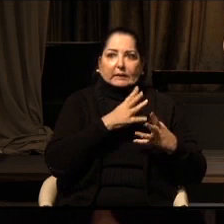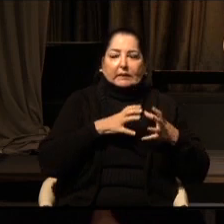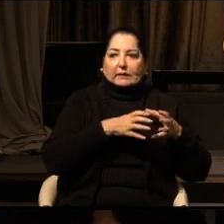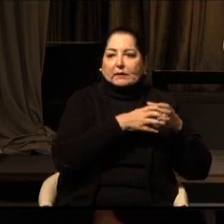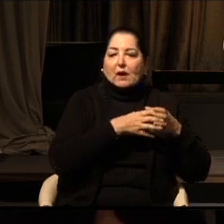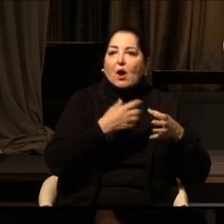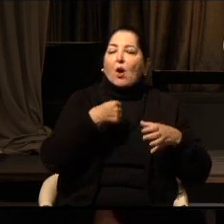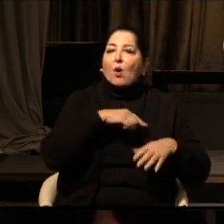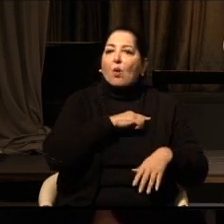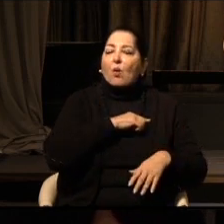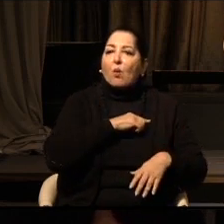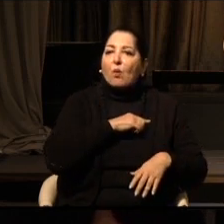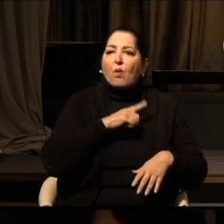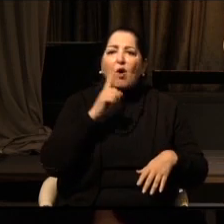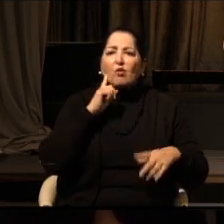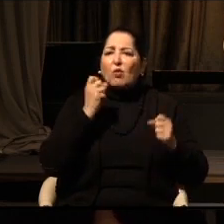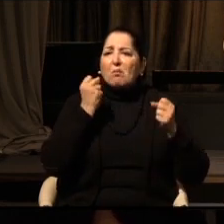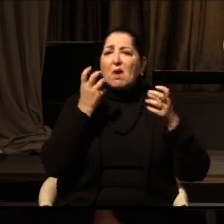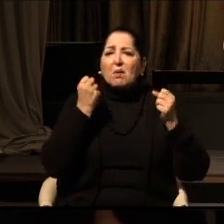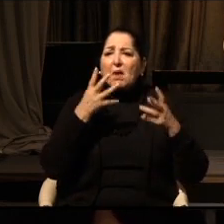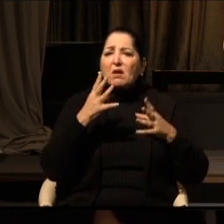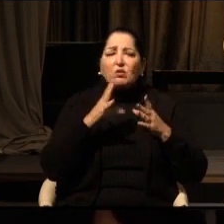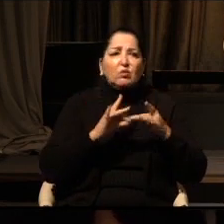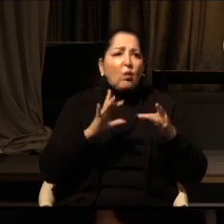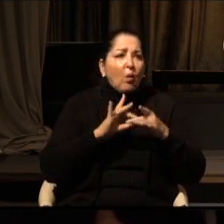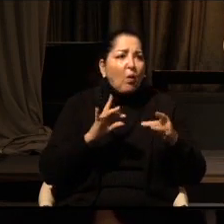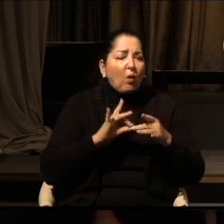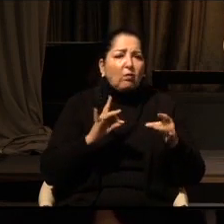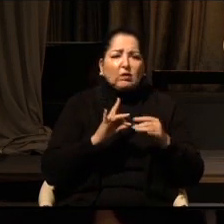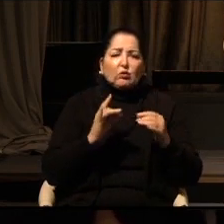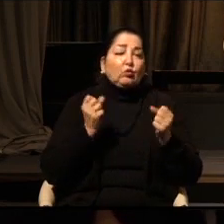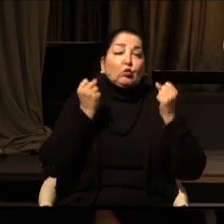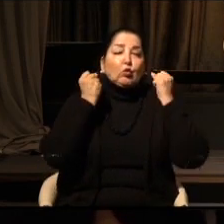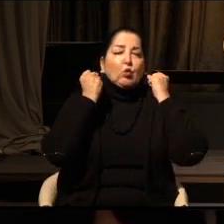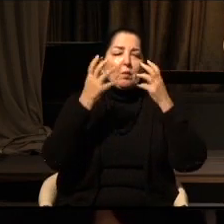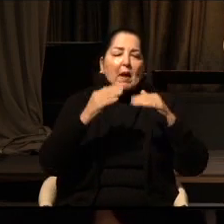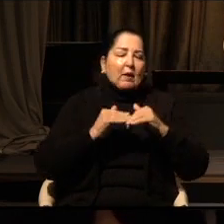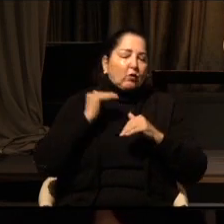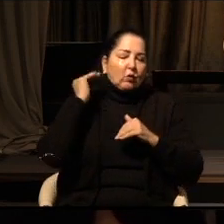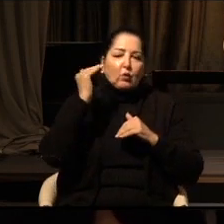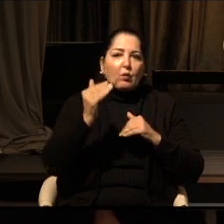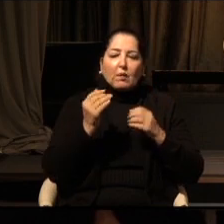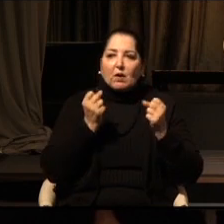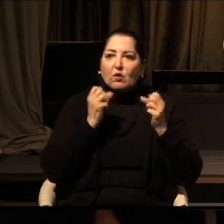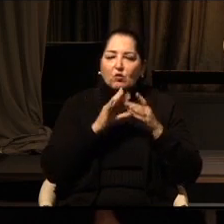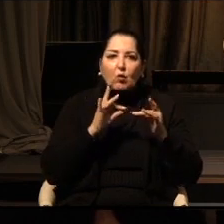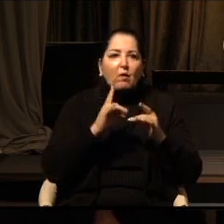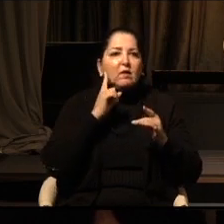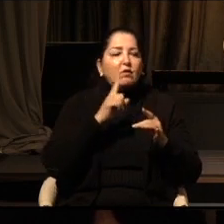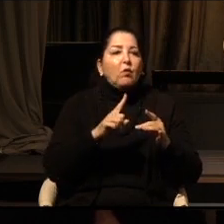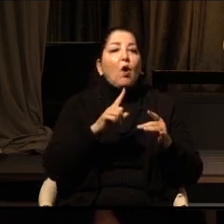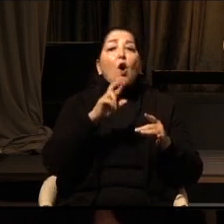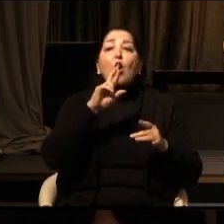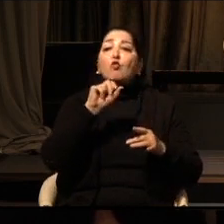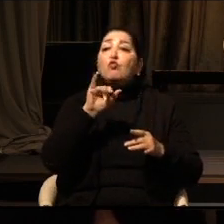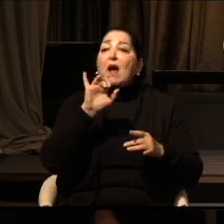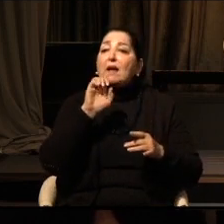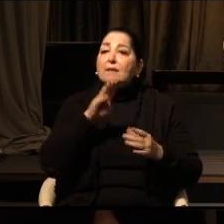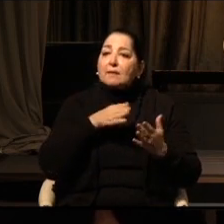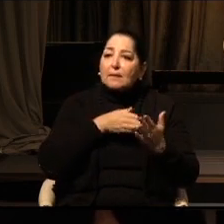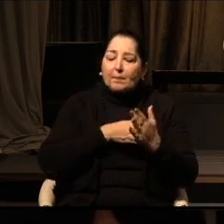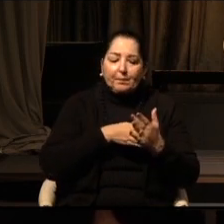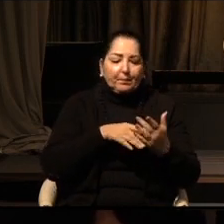stories of instances of racism, of sexism,